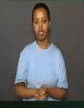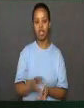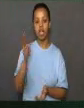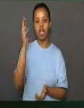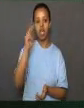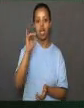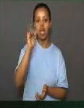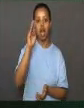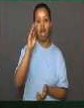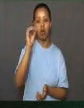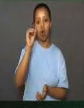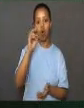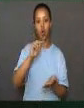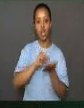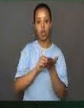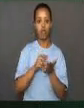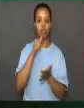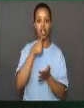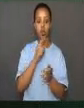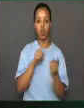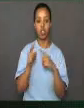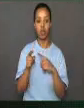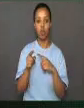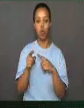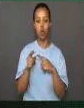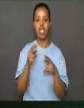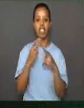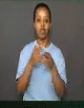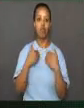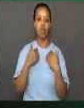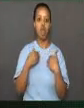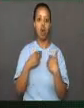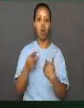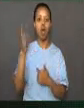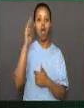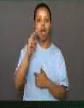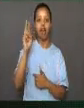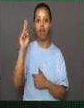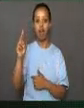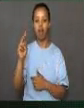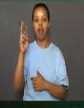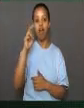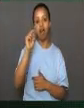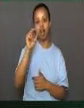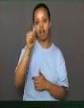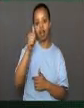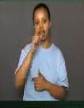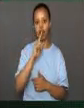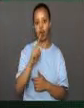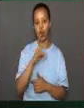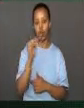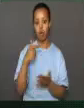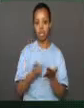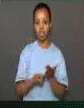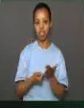Ribosomal ribonucleic acid, also known as rRNA, is the RNA